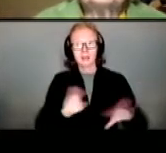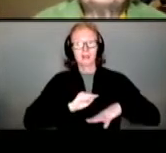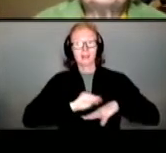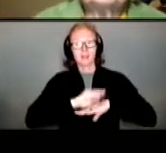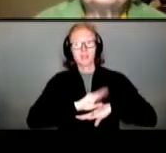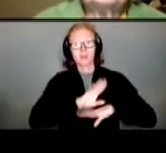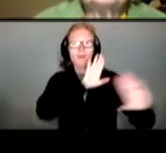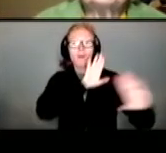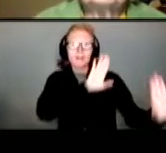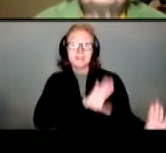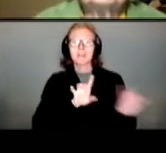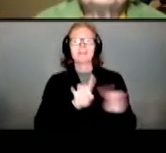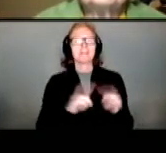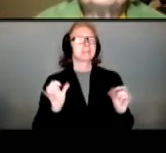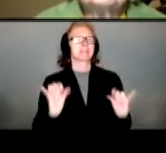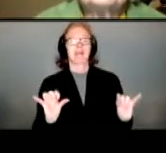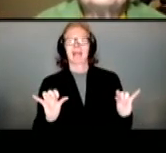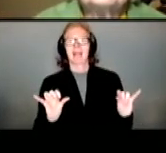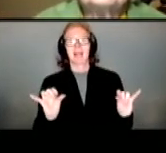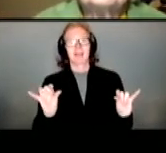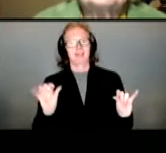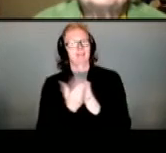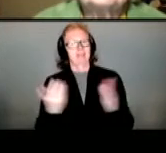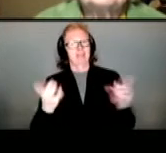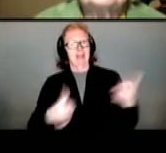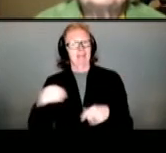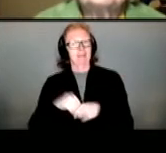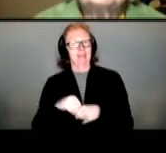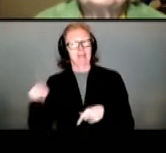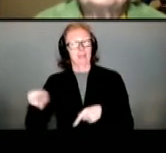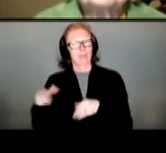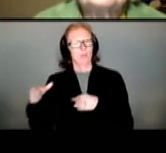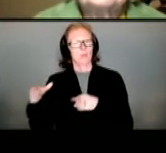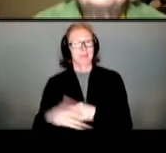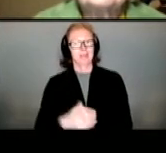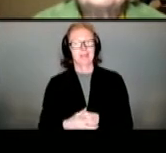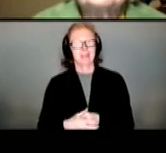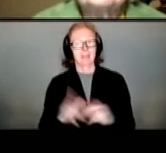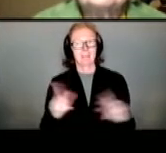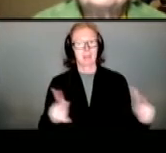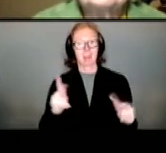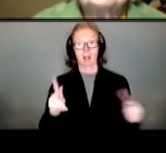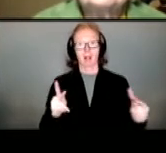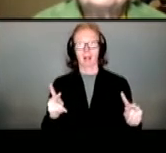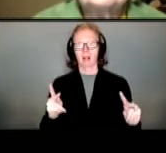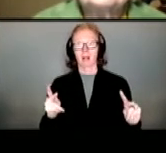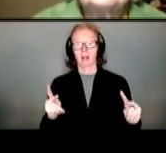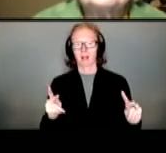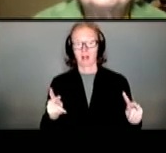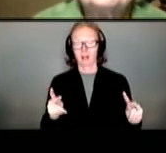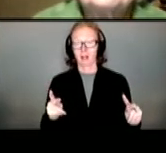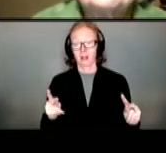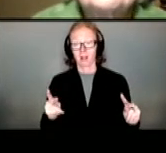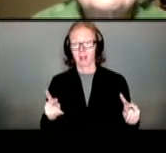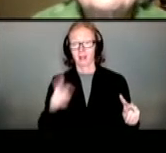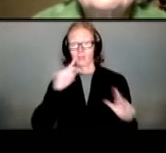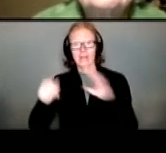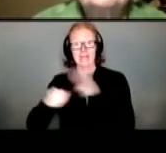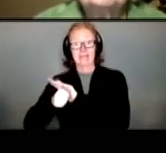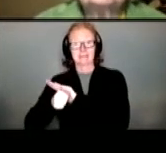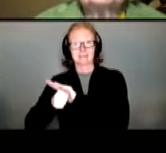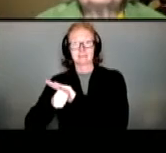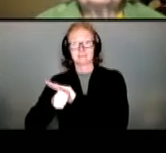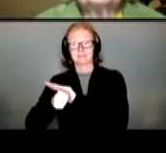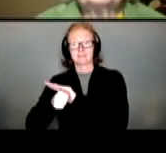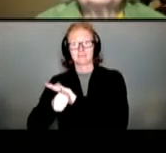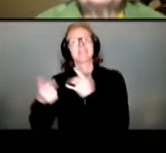awesome, but there's stuff going on in the street where people are intentionally in the shadows, but they